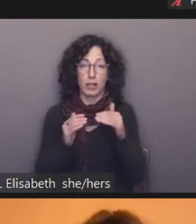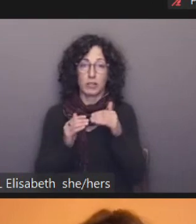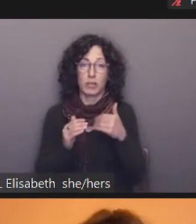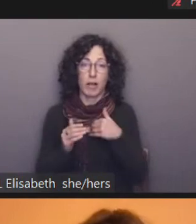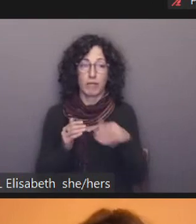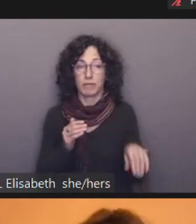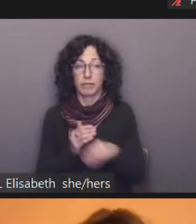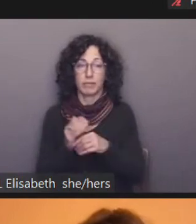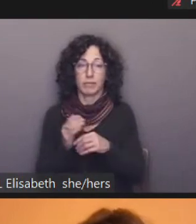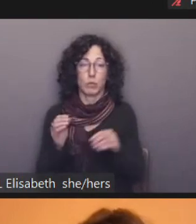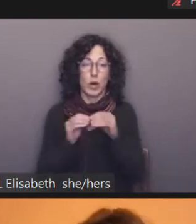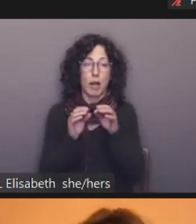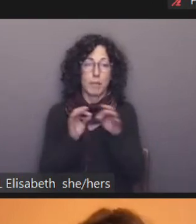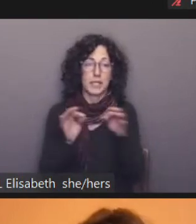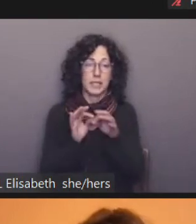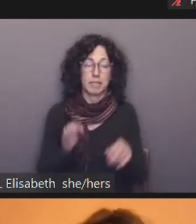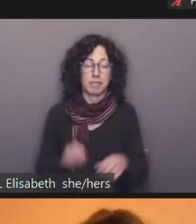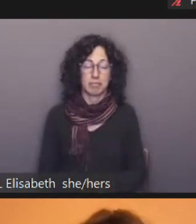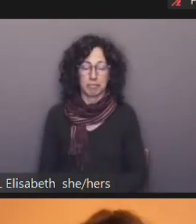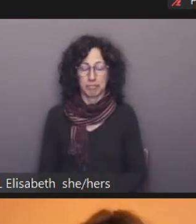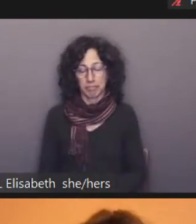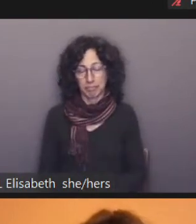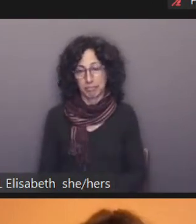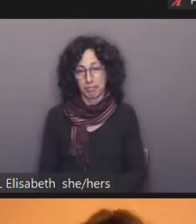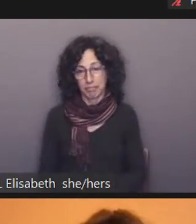to this conversation as well.